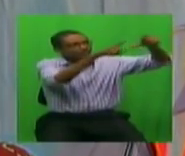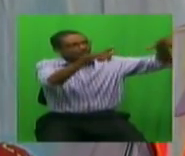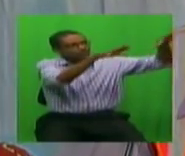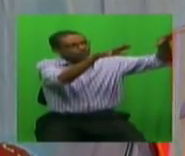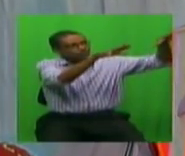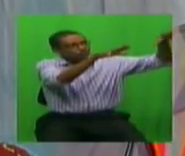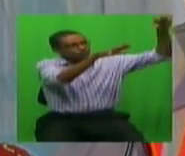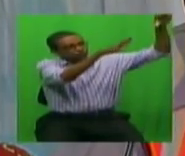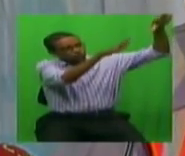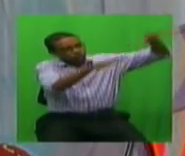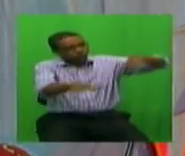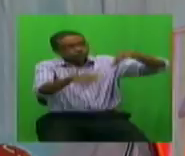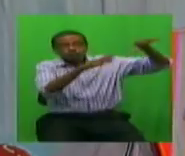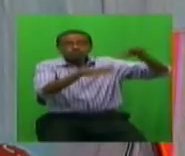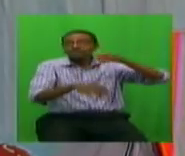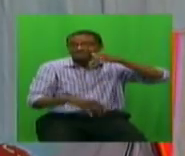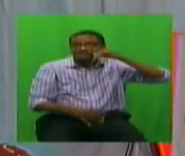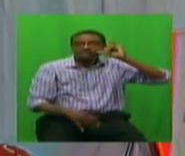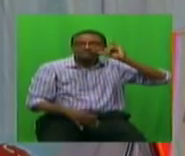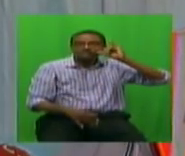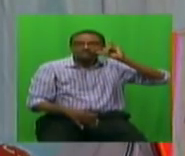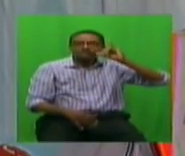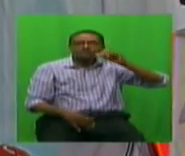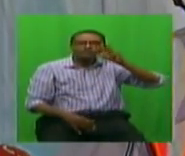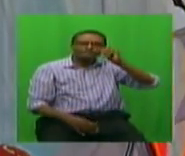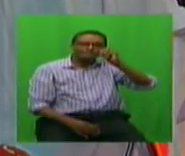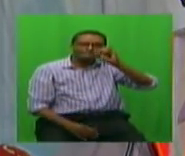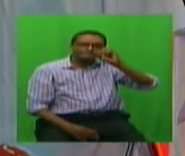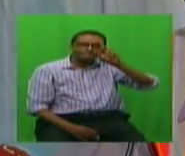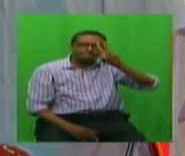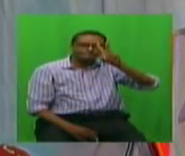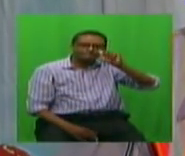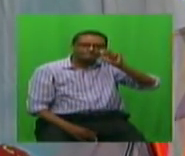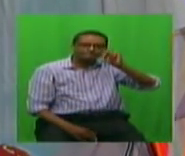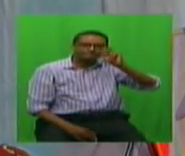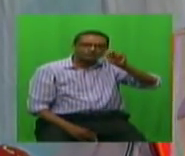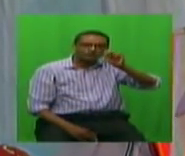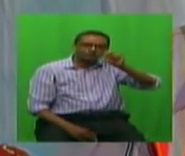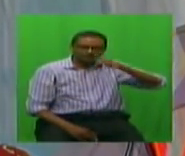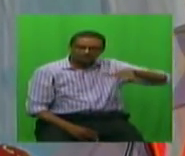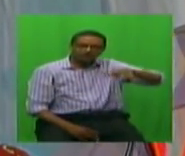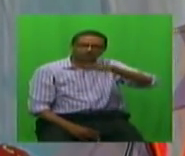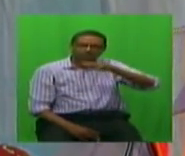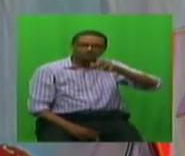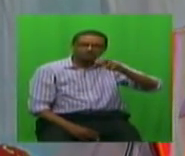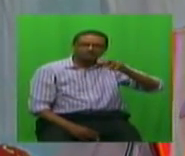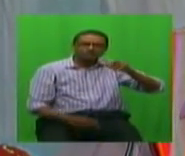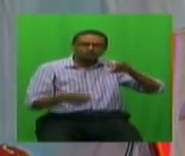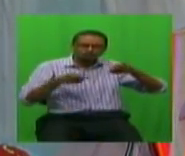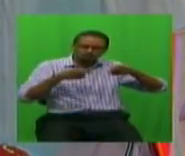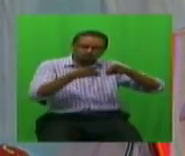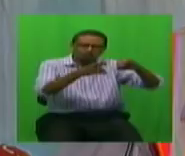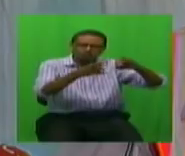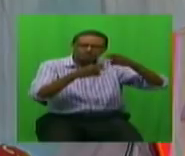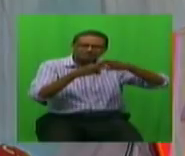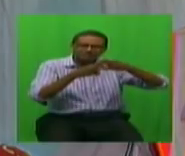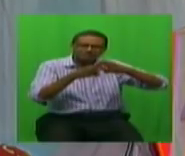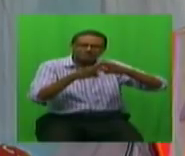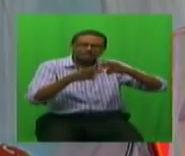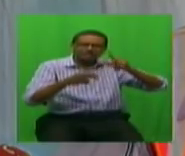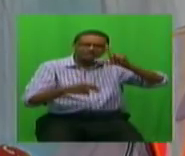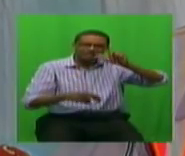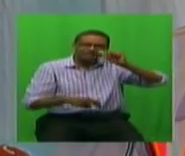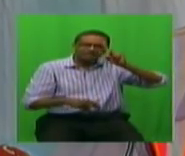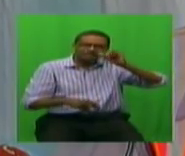on the Lady Young Road, which we addressed, and with the assistance from the Ministry of Agriculture, what we are doing is that we have